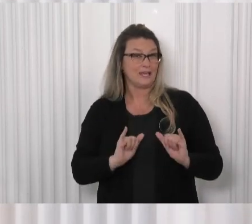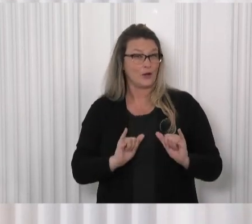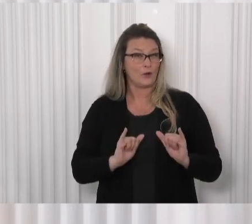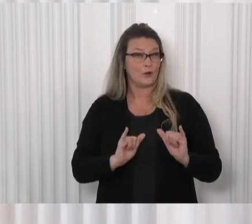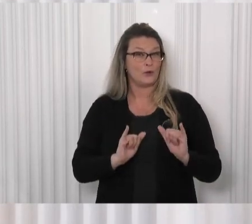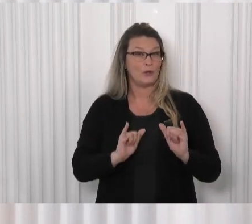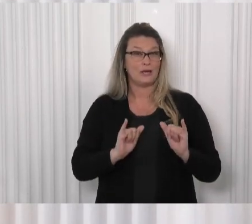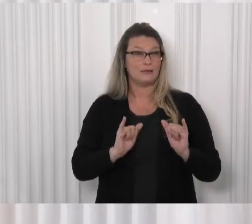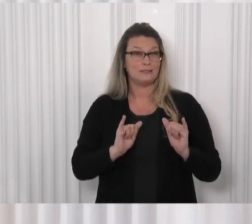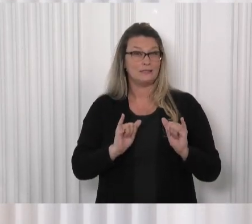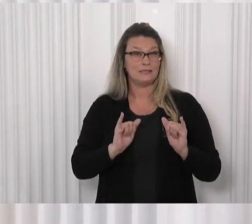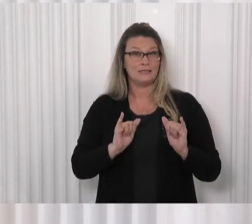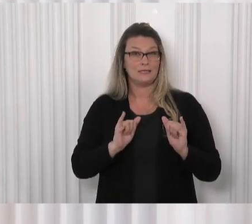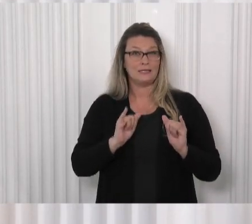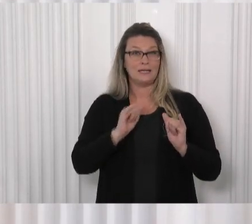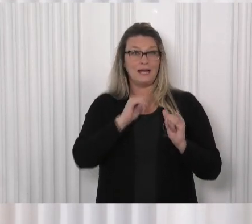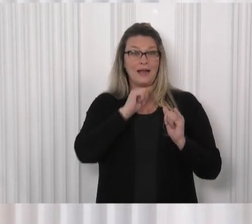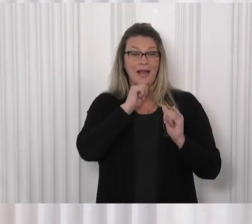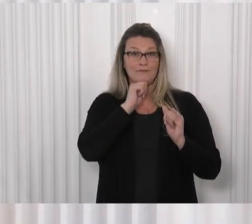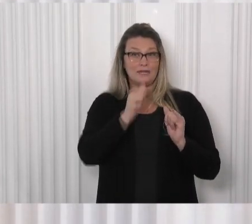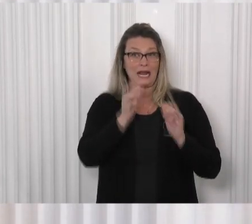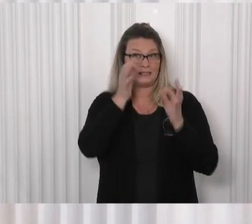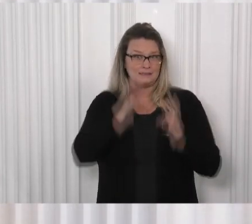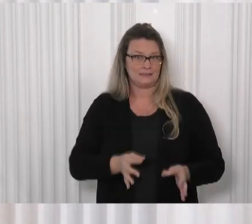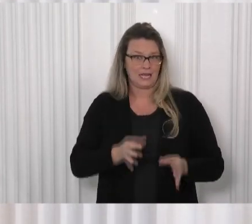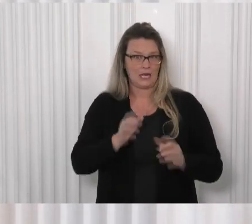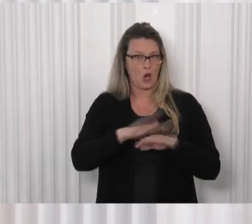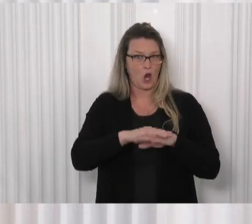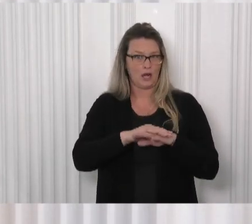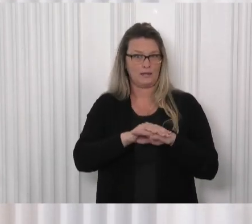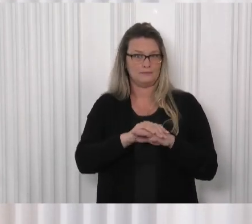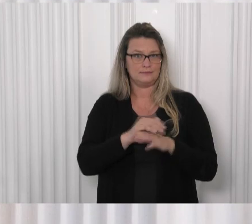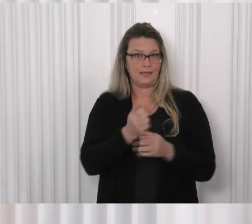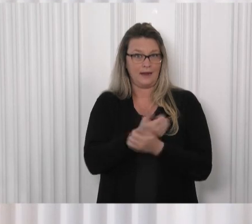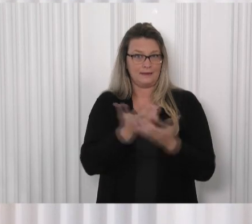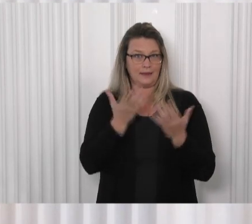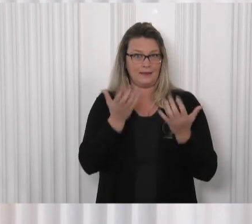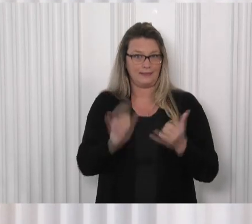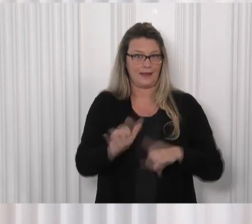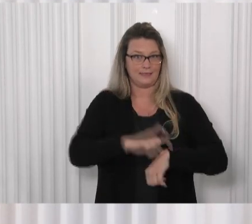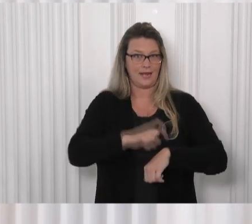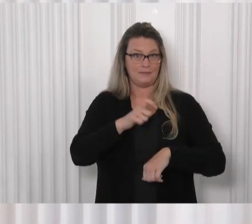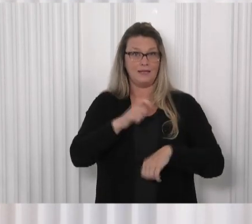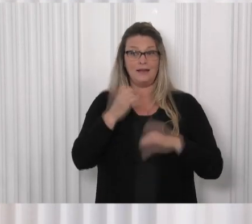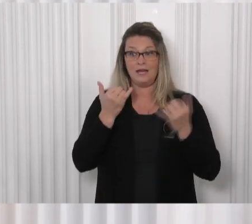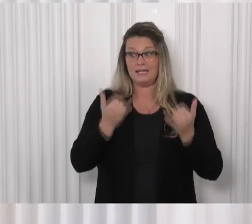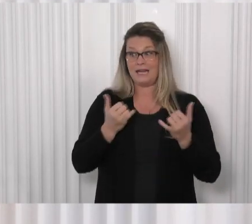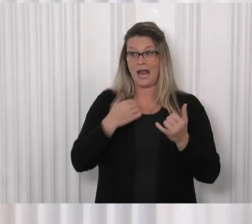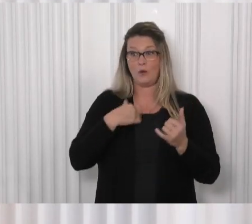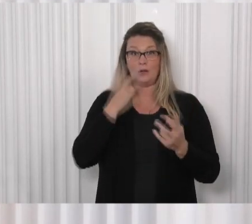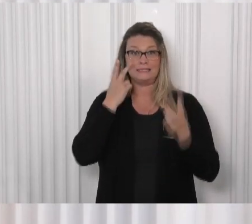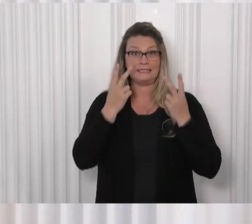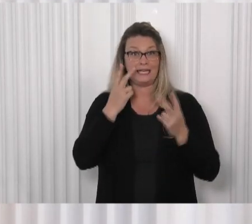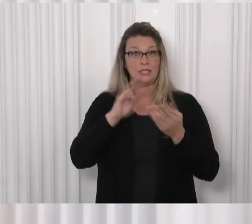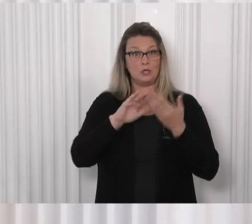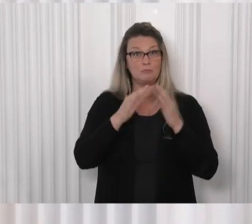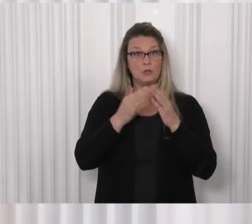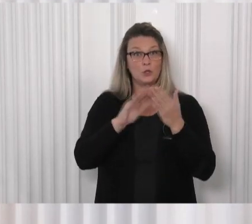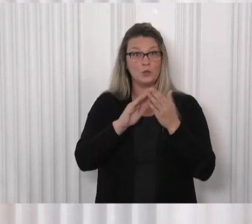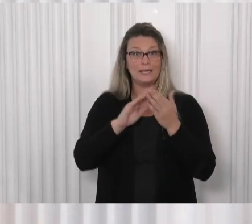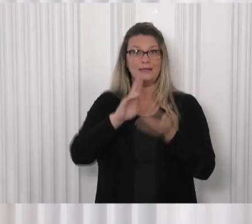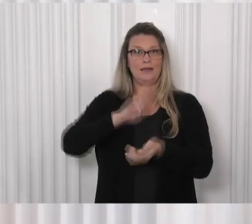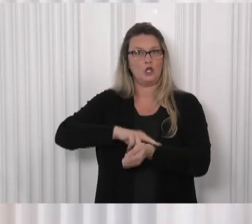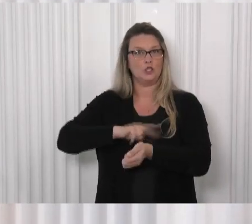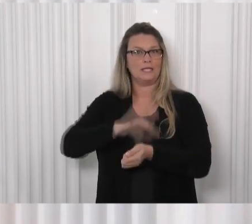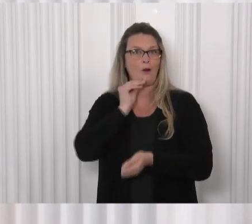hadn't broken through either one of those thresholds. So this finding with community transmission, particularly in a nursing